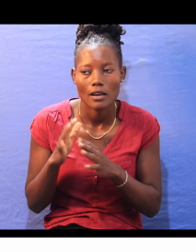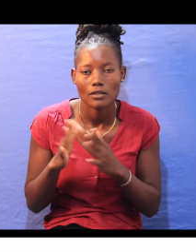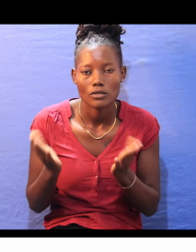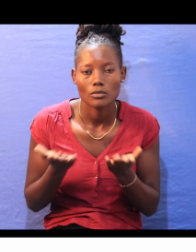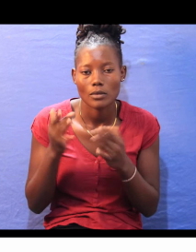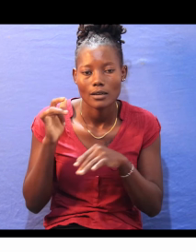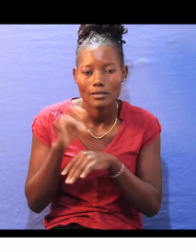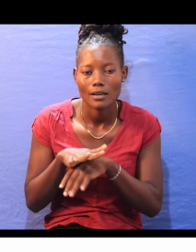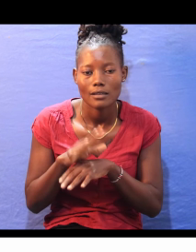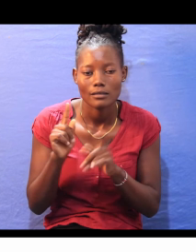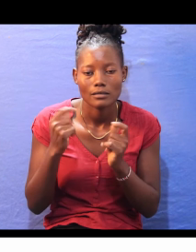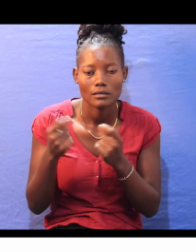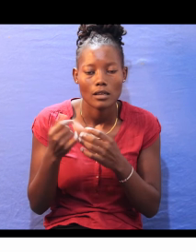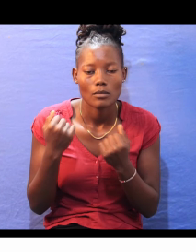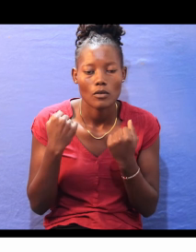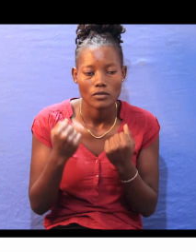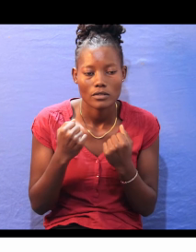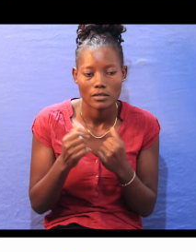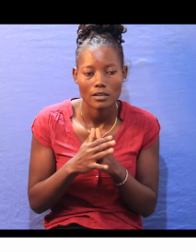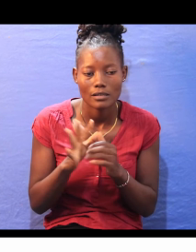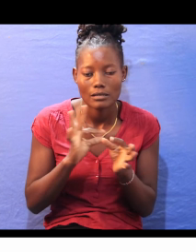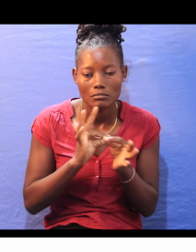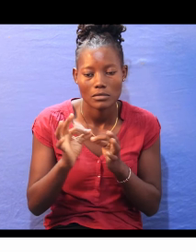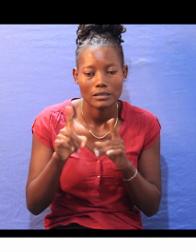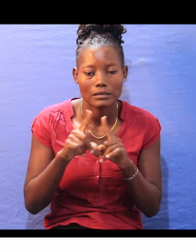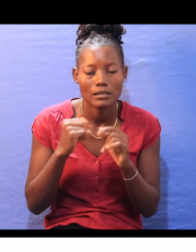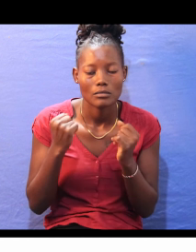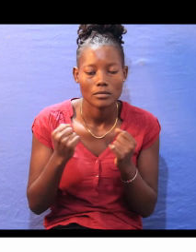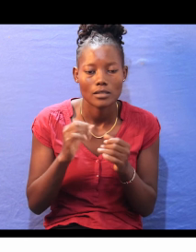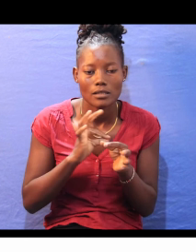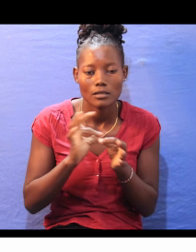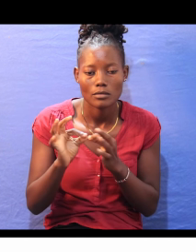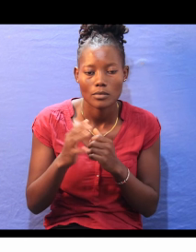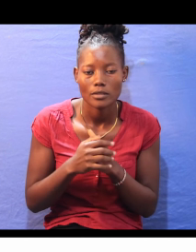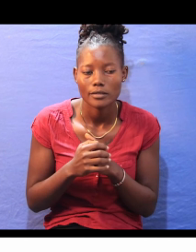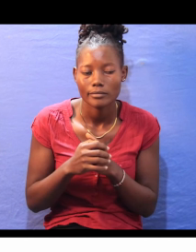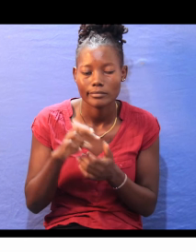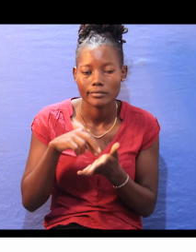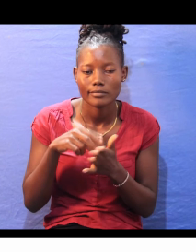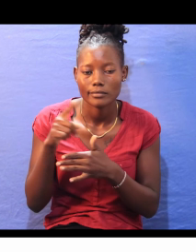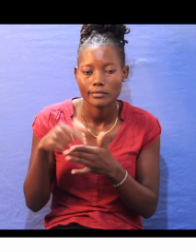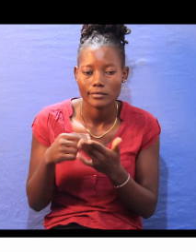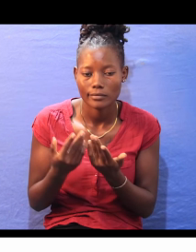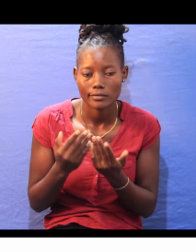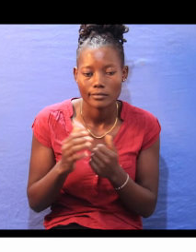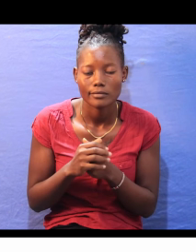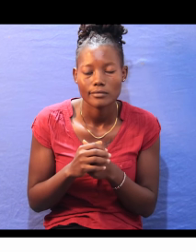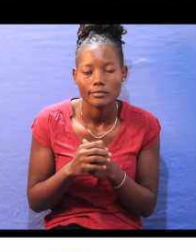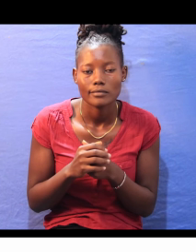other types of strength, such as strength speed and speed strength. Strength speed is the snatch, the clean, and the